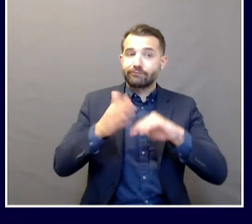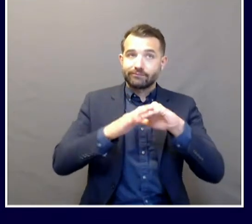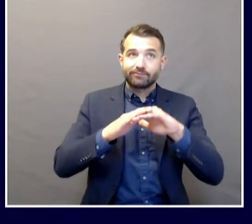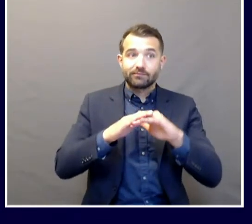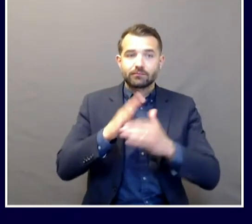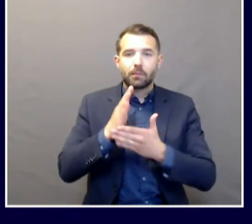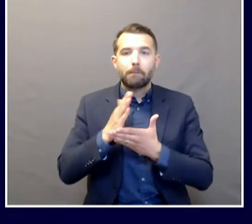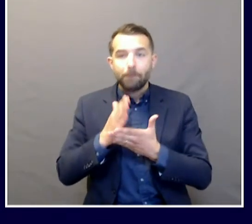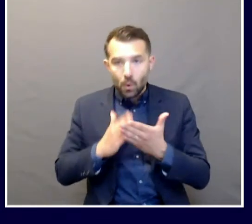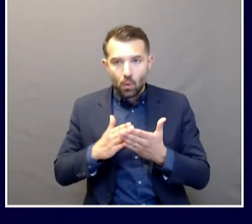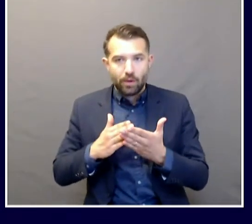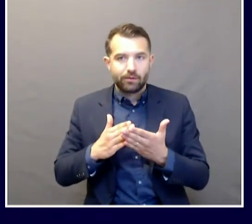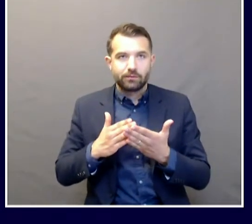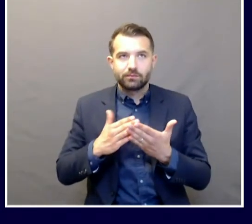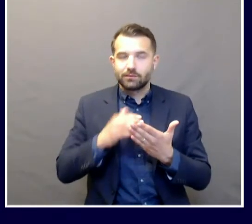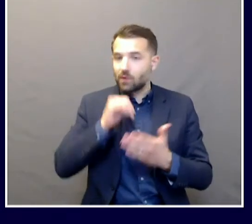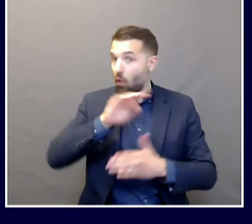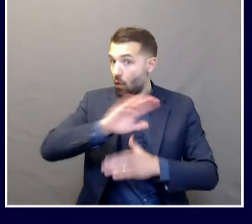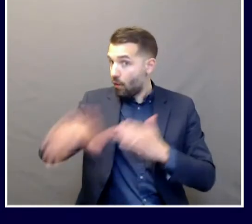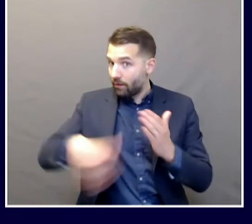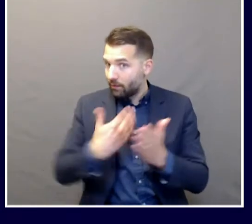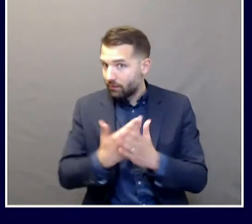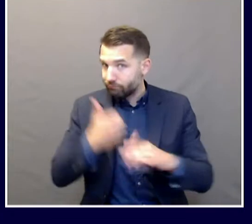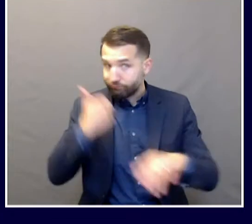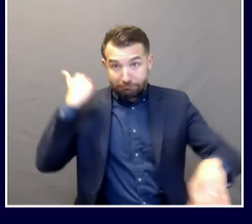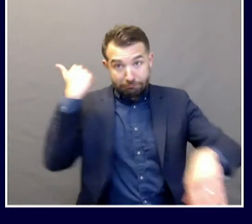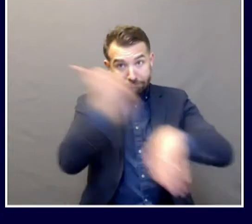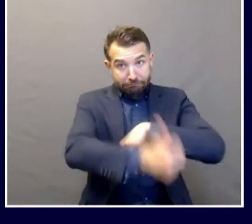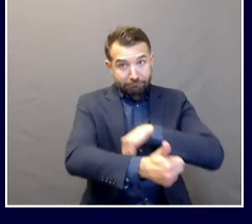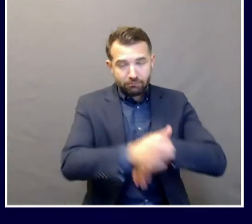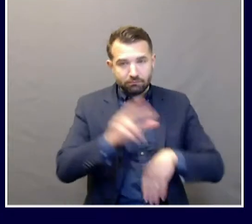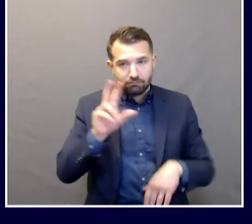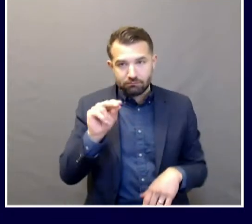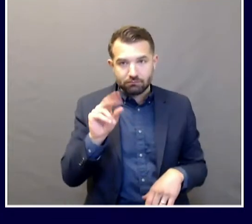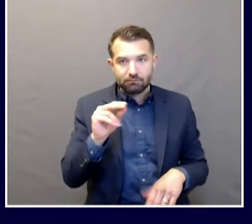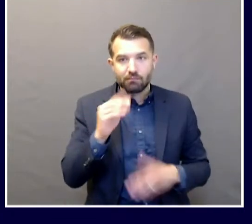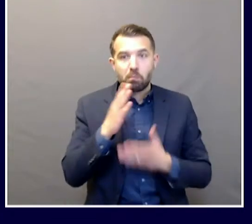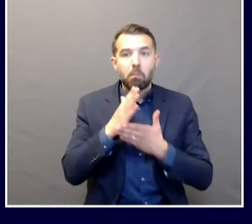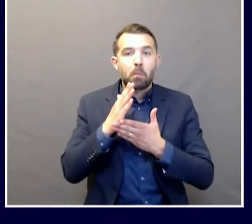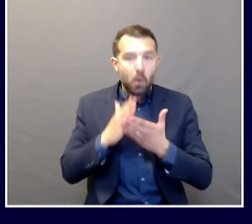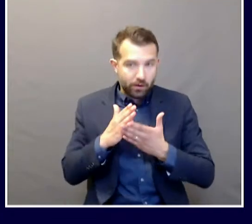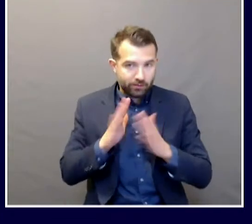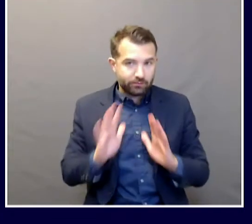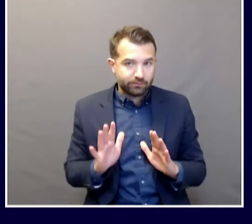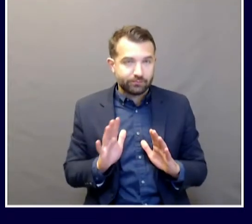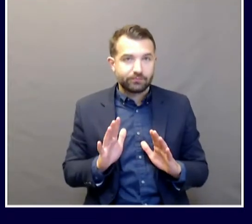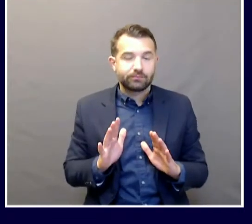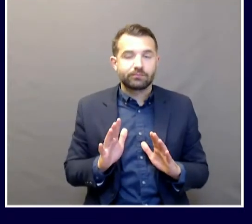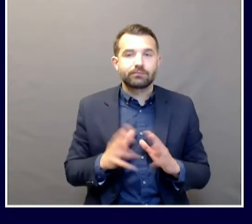story. There is still the communication that I think Megan raised.